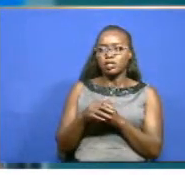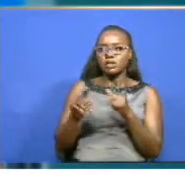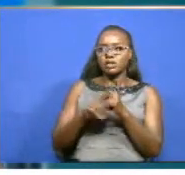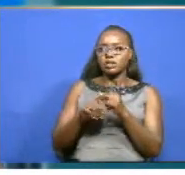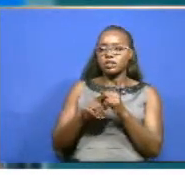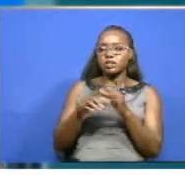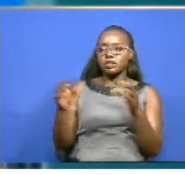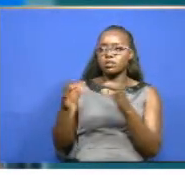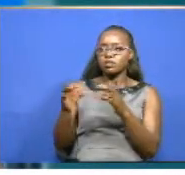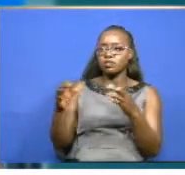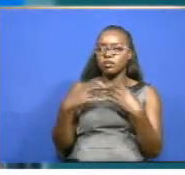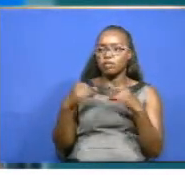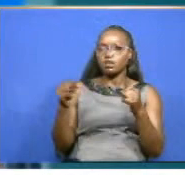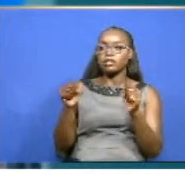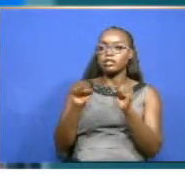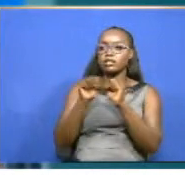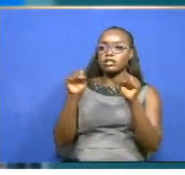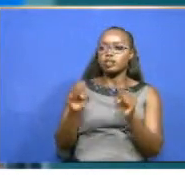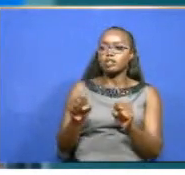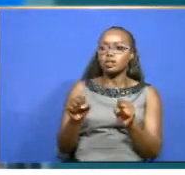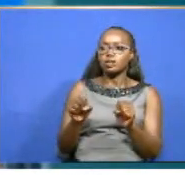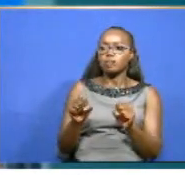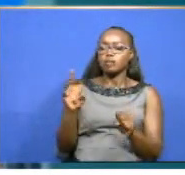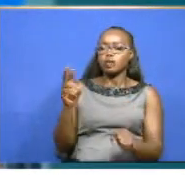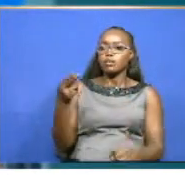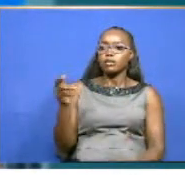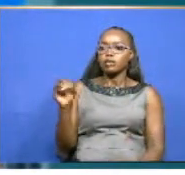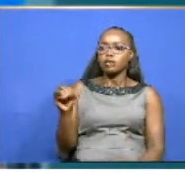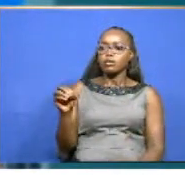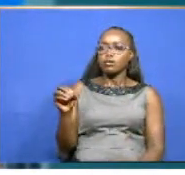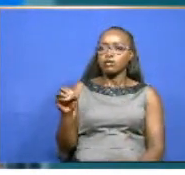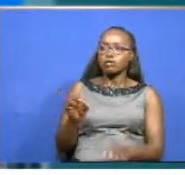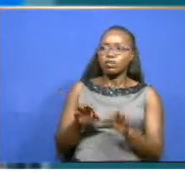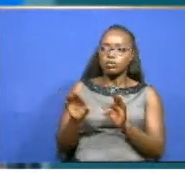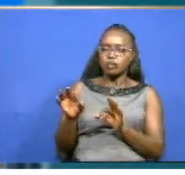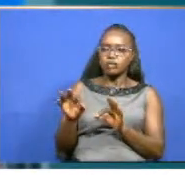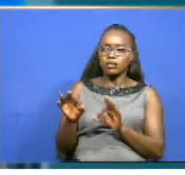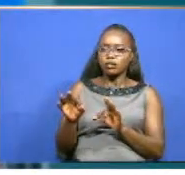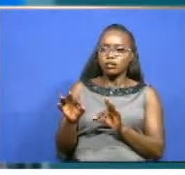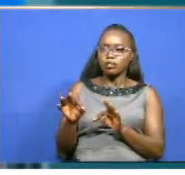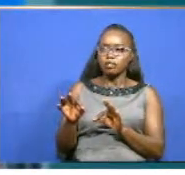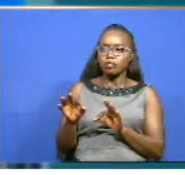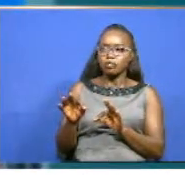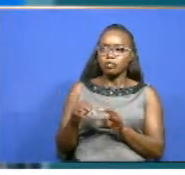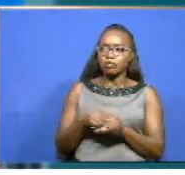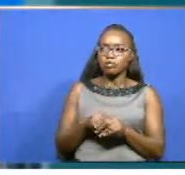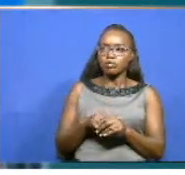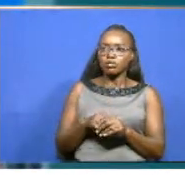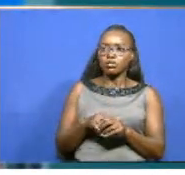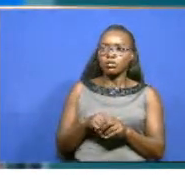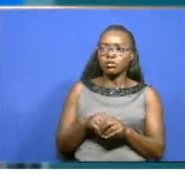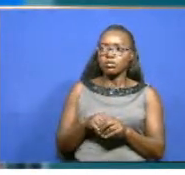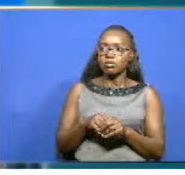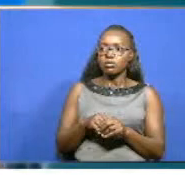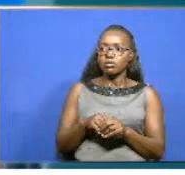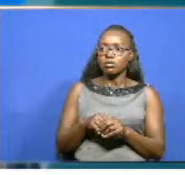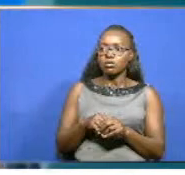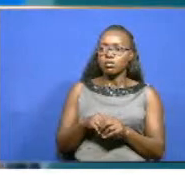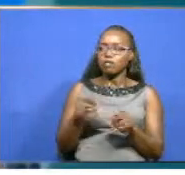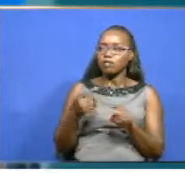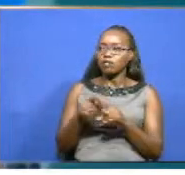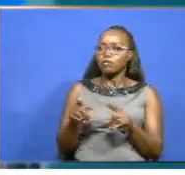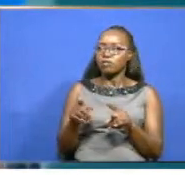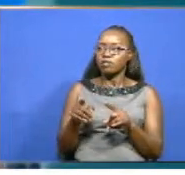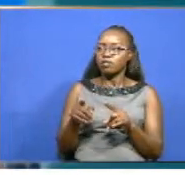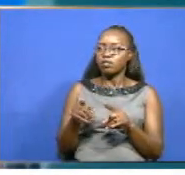health systems, that WHO has defined. And I don't want to go into details into that. Your viewers may not be able to understand all this. But